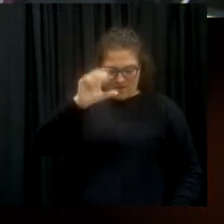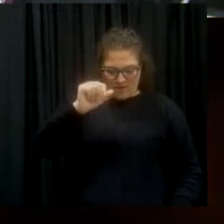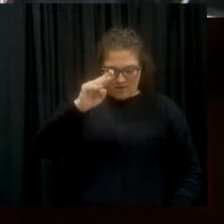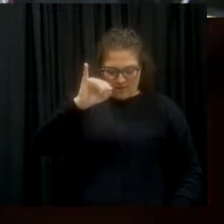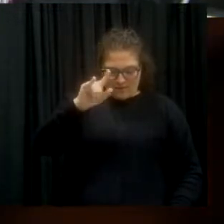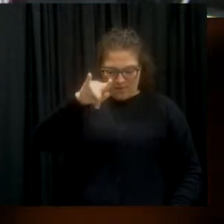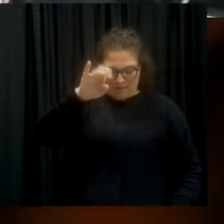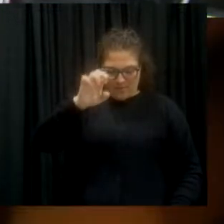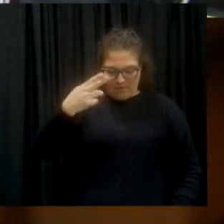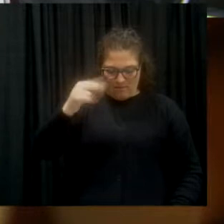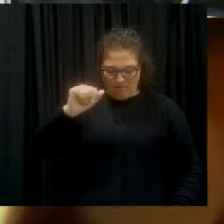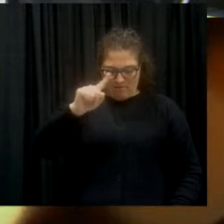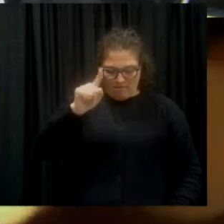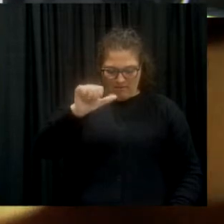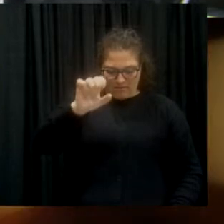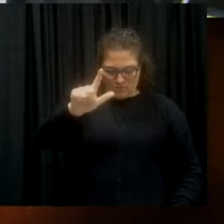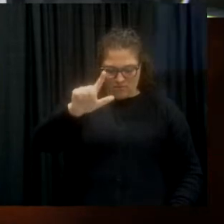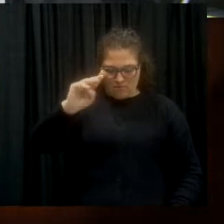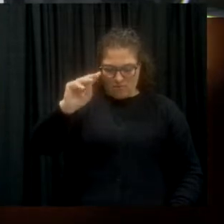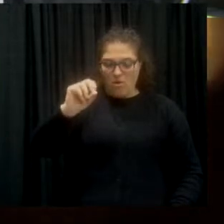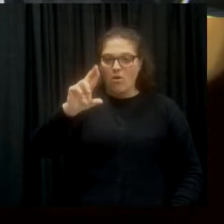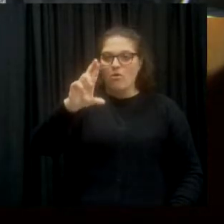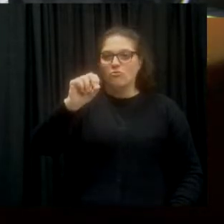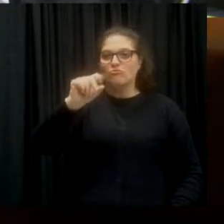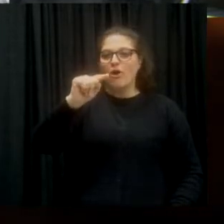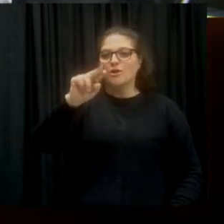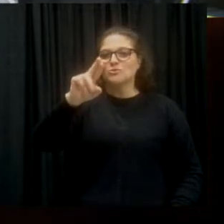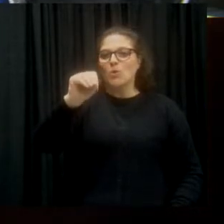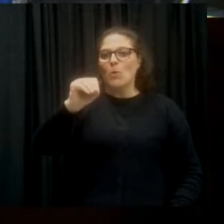Camille Hazel Maranto.